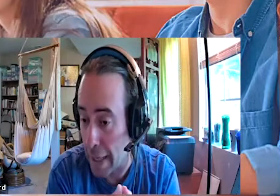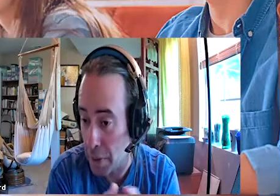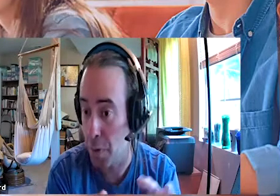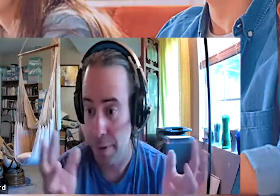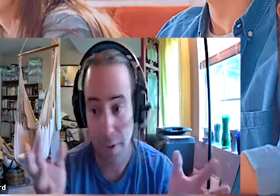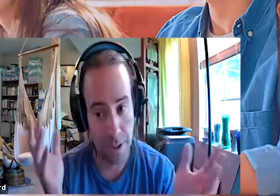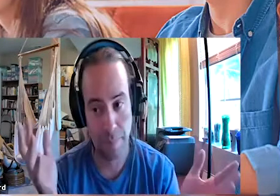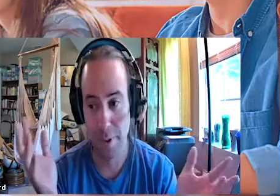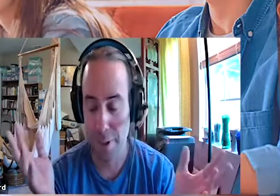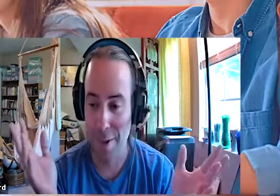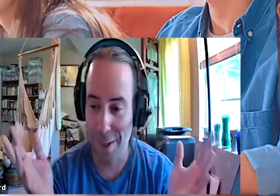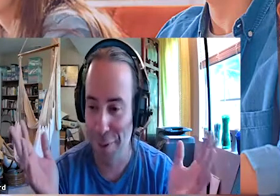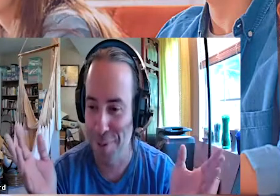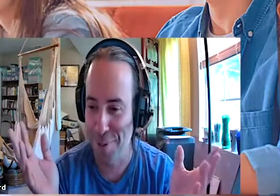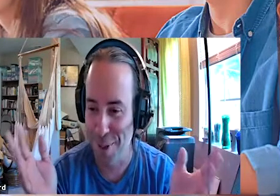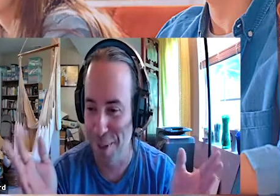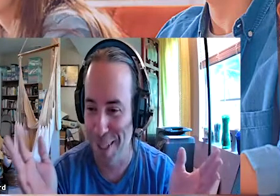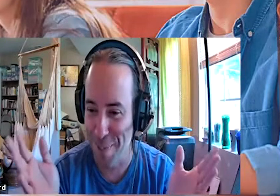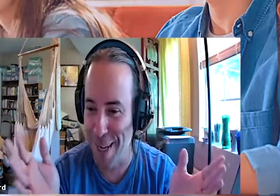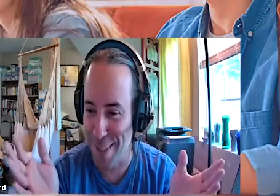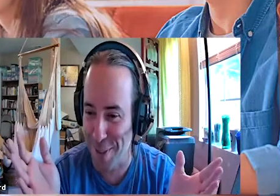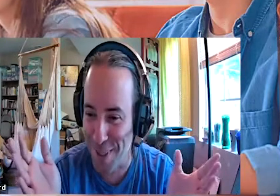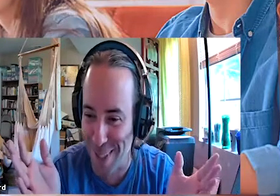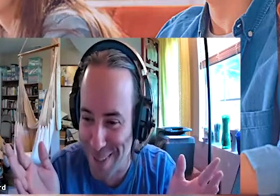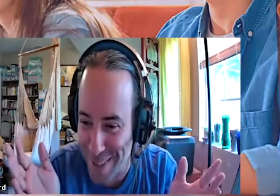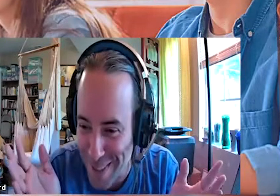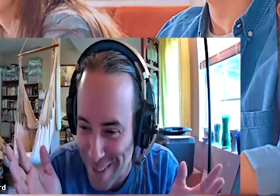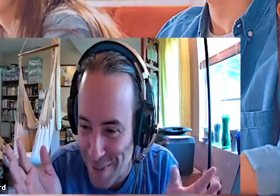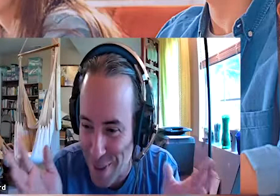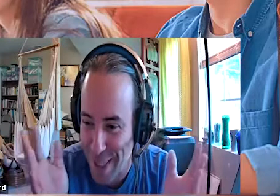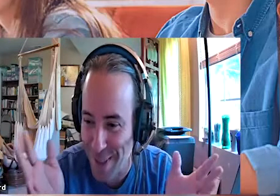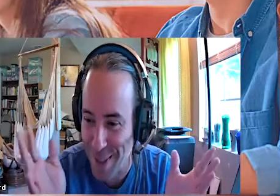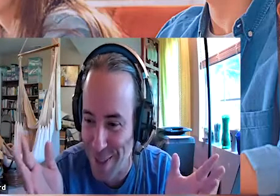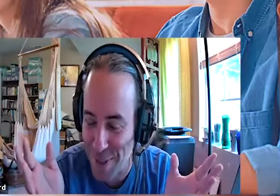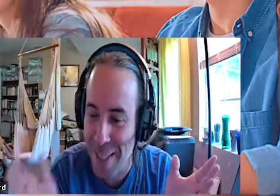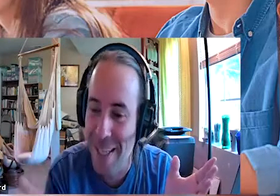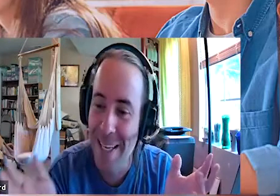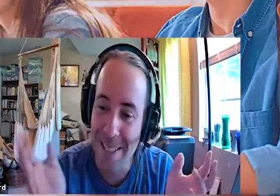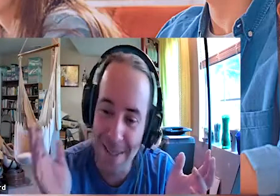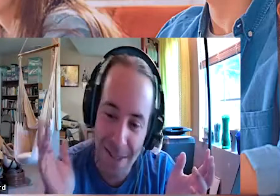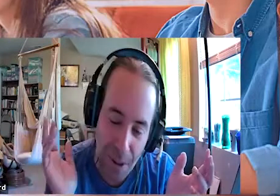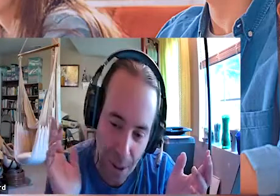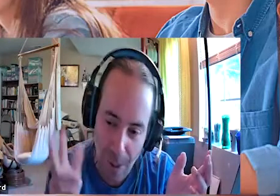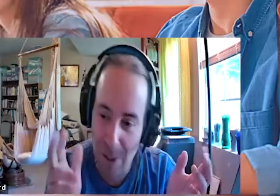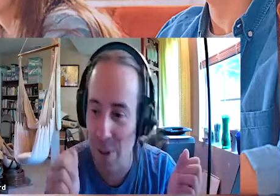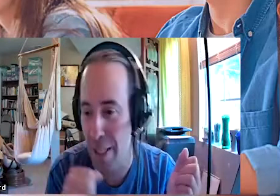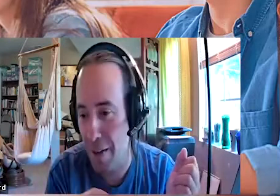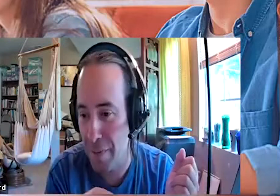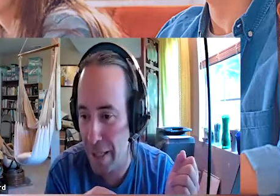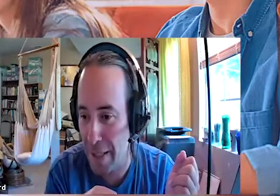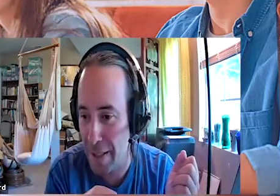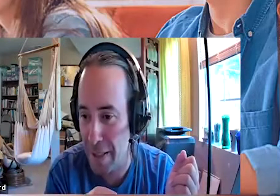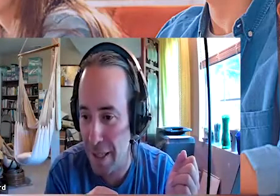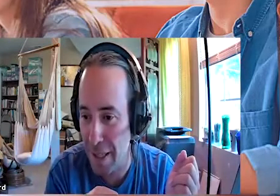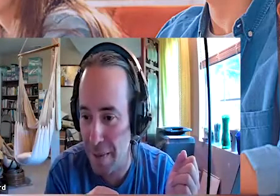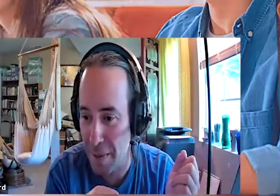office, our actual physical in-person office, which we're hoping to get back to regularly soon, is 3 doors down